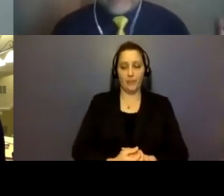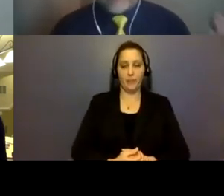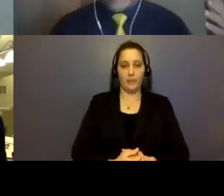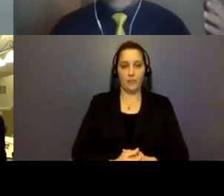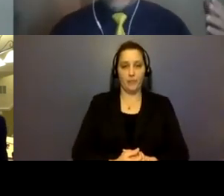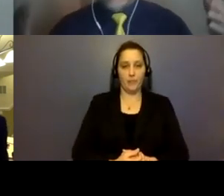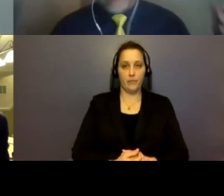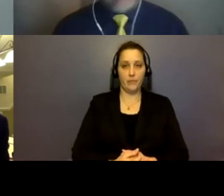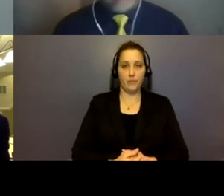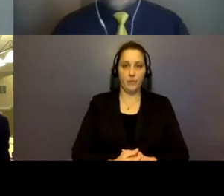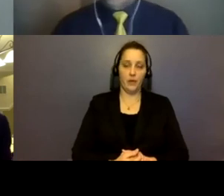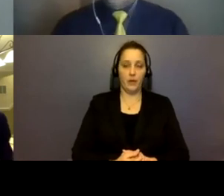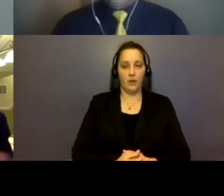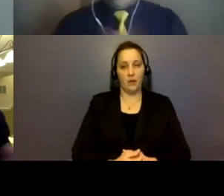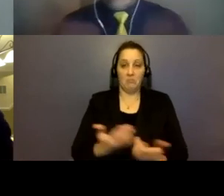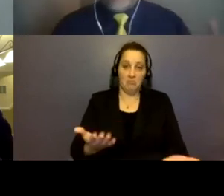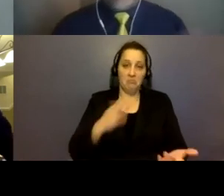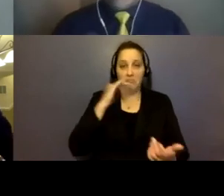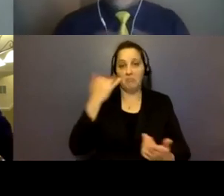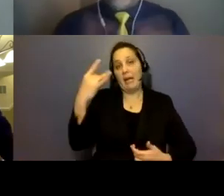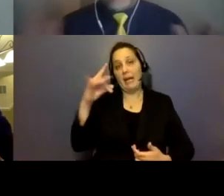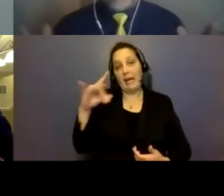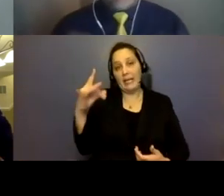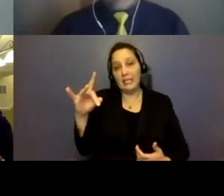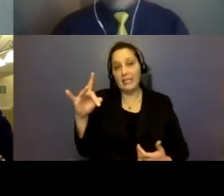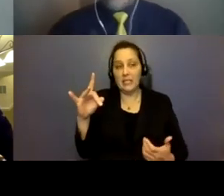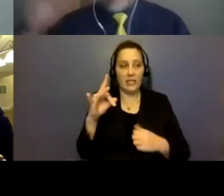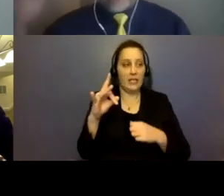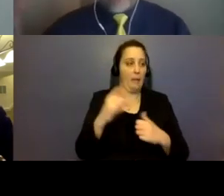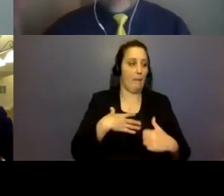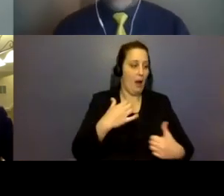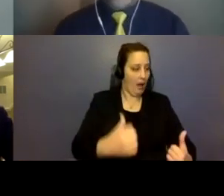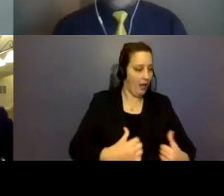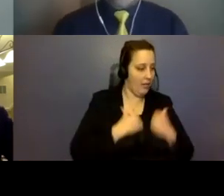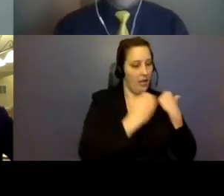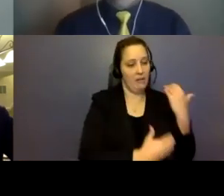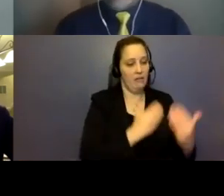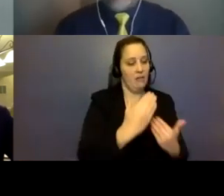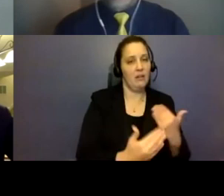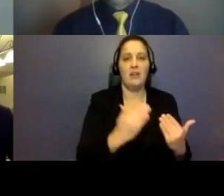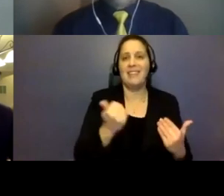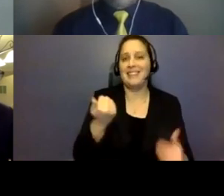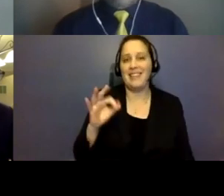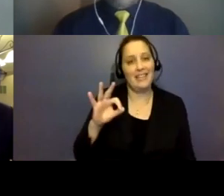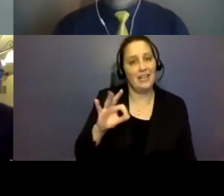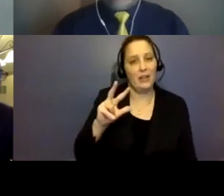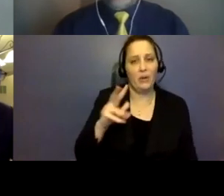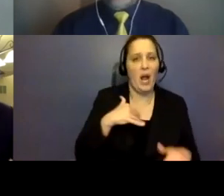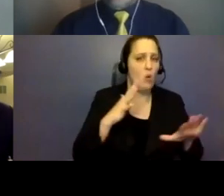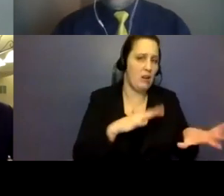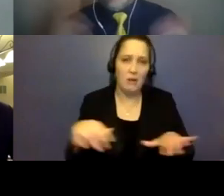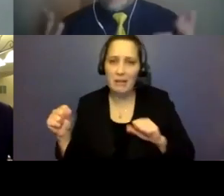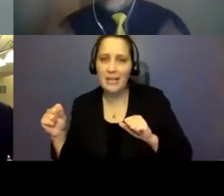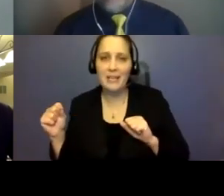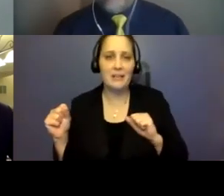So like a 18-year-old kid who wanted to leave the life that was going on back in 93, in the island of Puerto